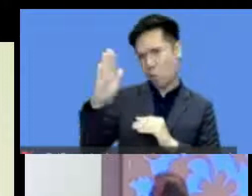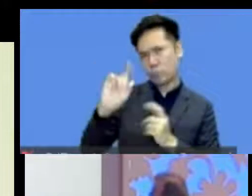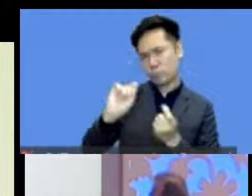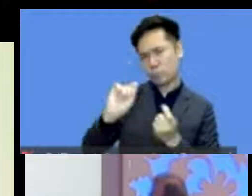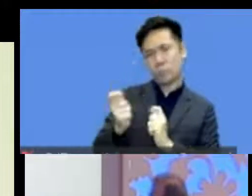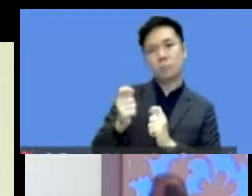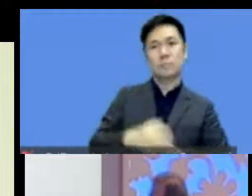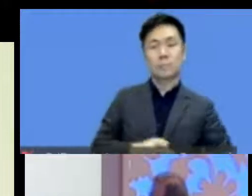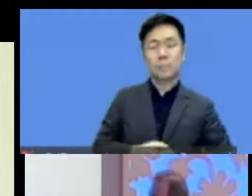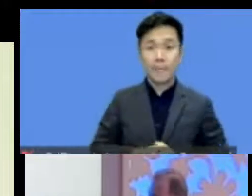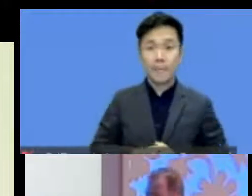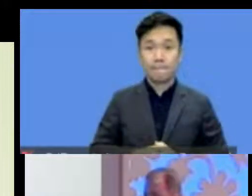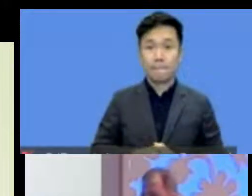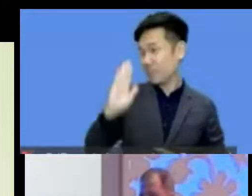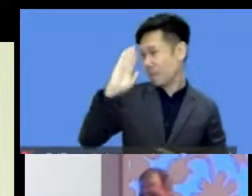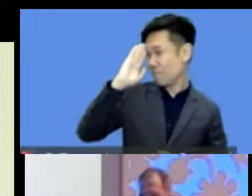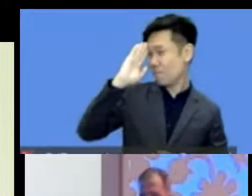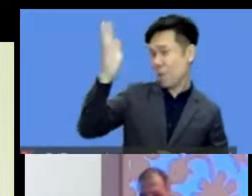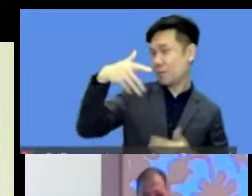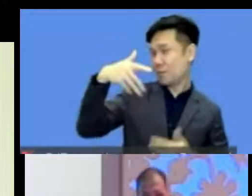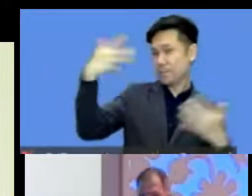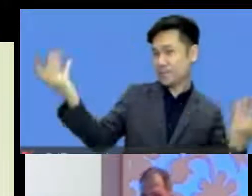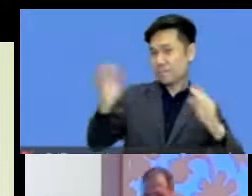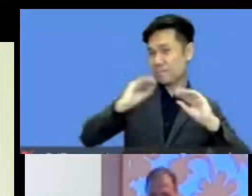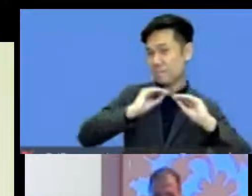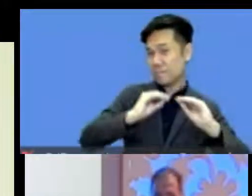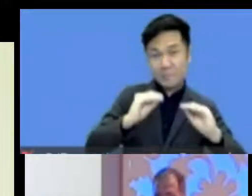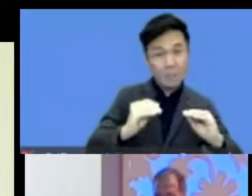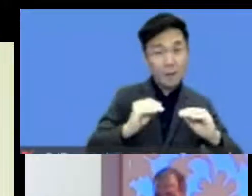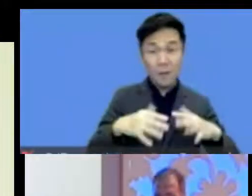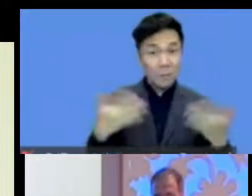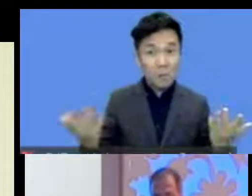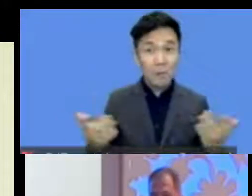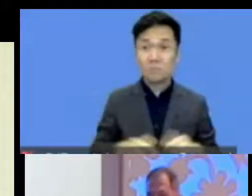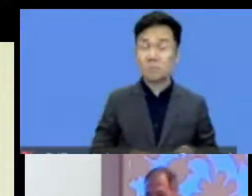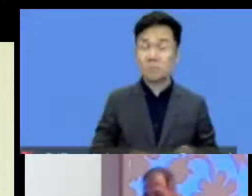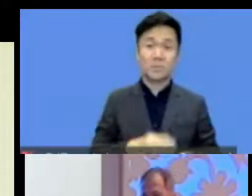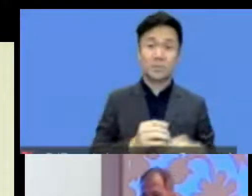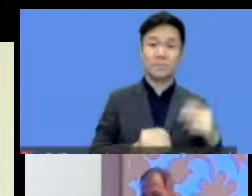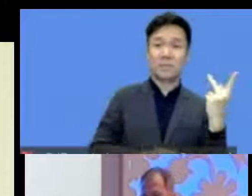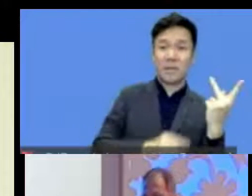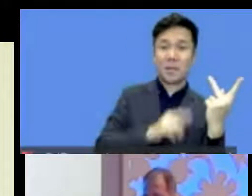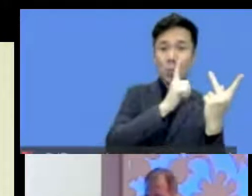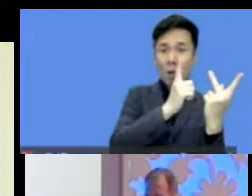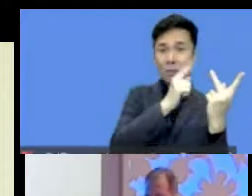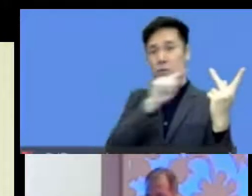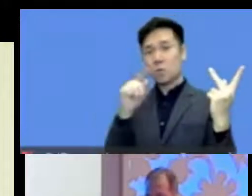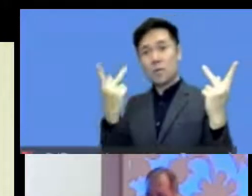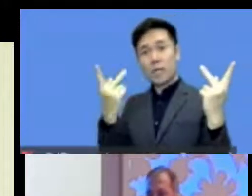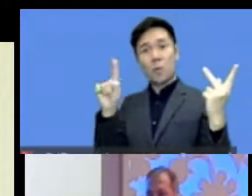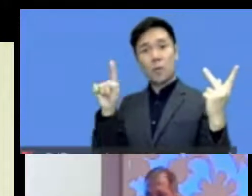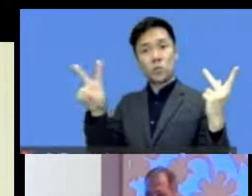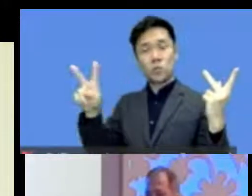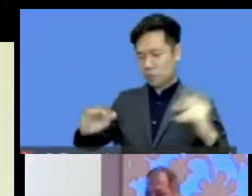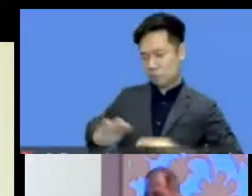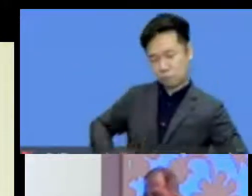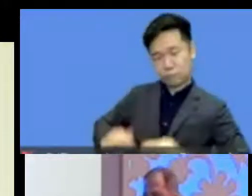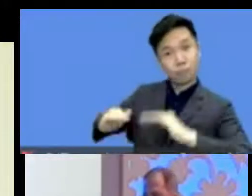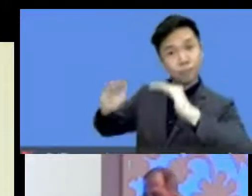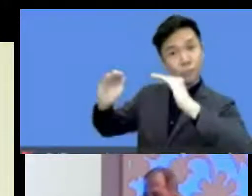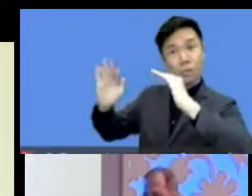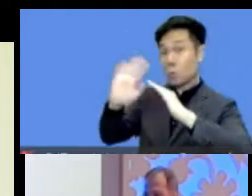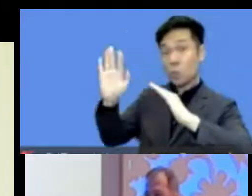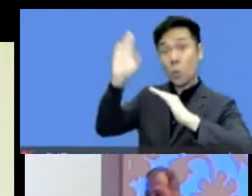about futuristic curriculum, we're not just including K to 12, we're also including universities, and